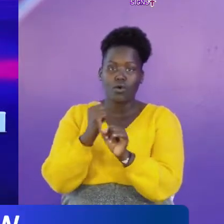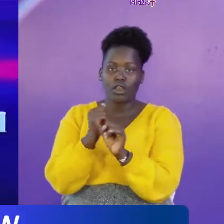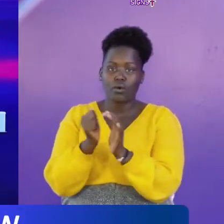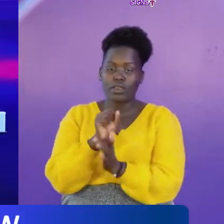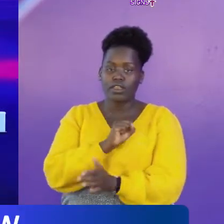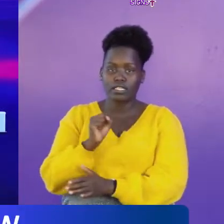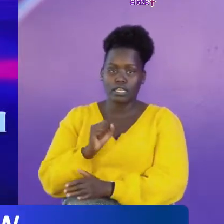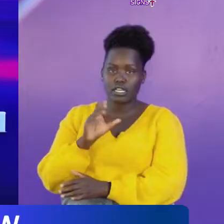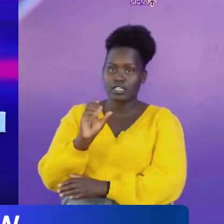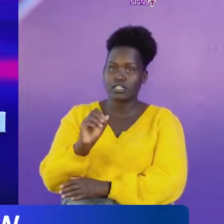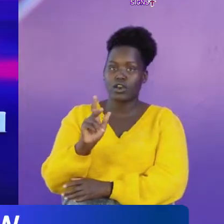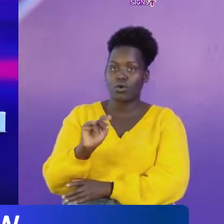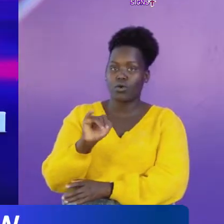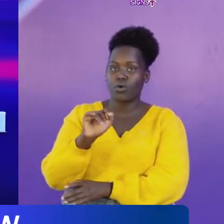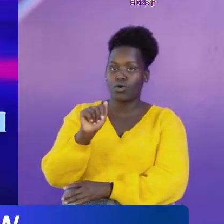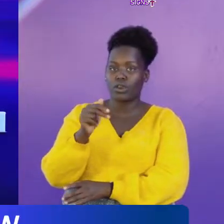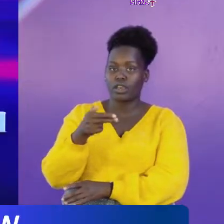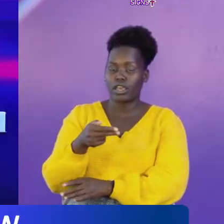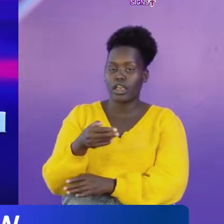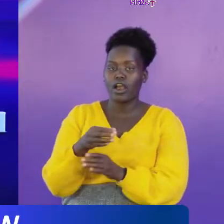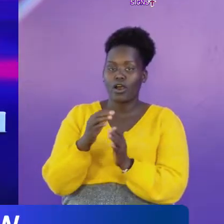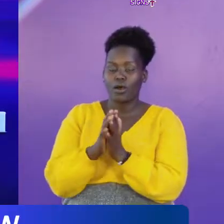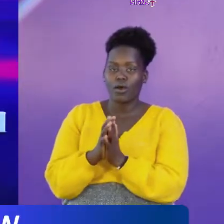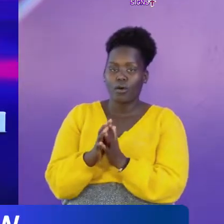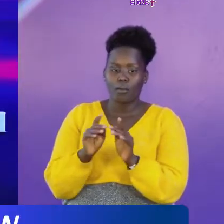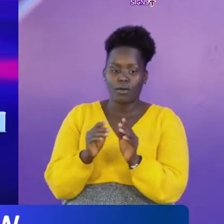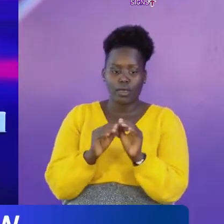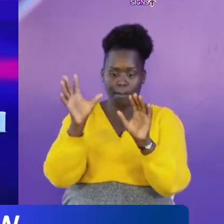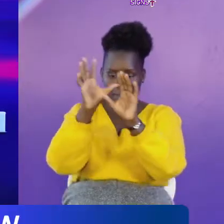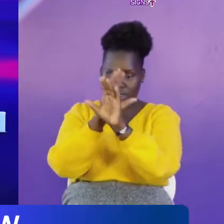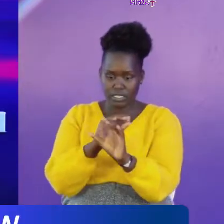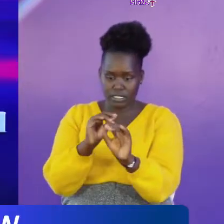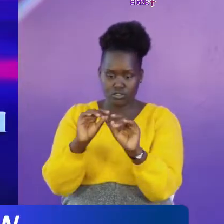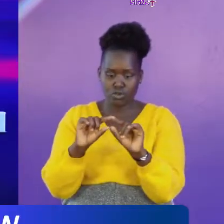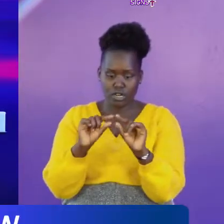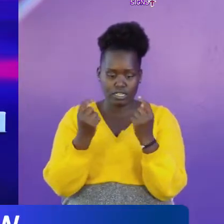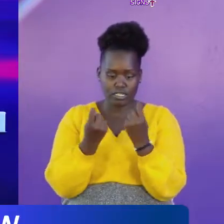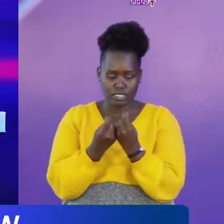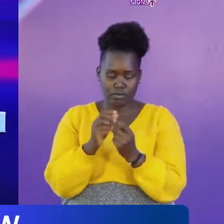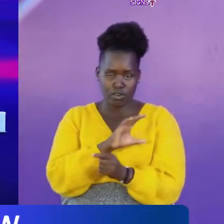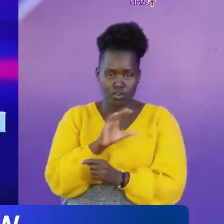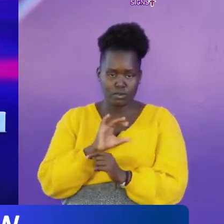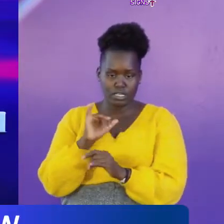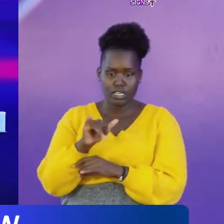Omtata's Presidential Exploration Team or Committee. That's all we've had for you today. Let's